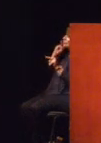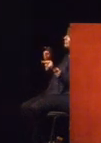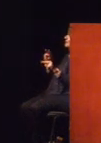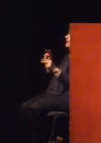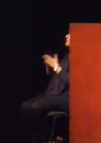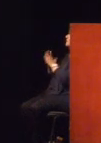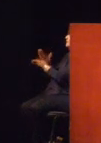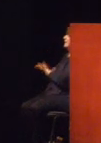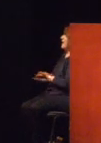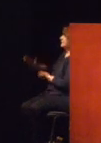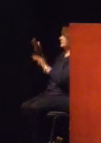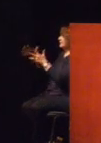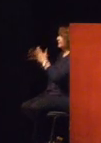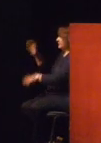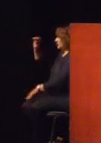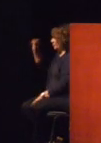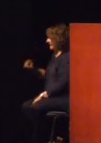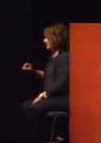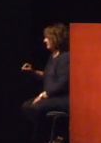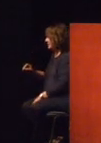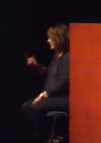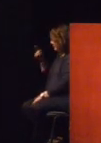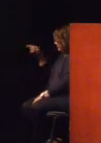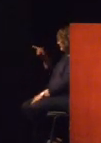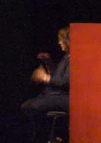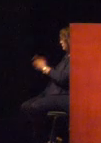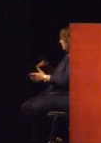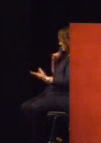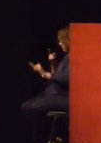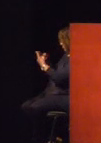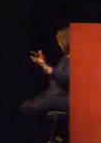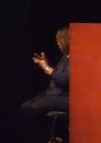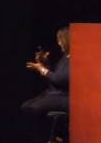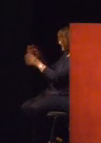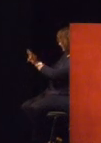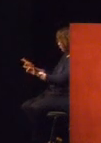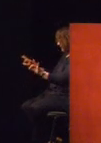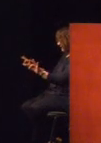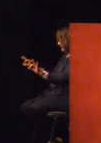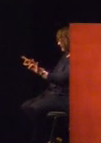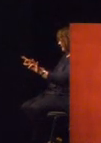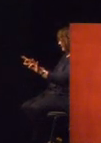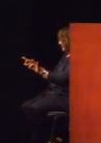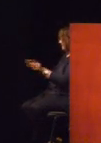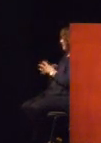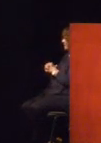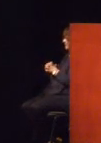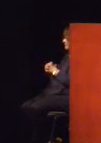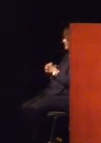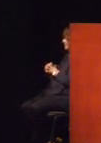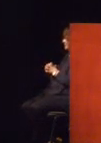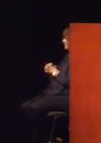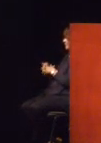community college completion. These are students who said that their goal was a degree. And,